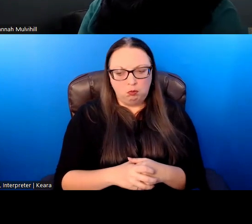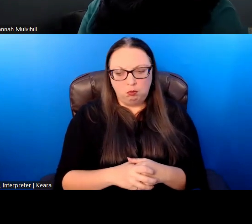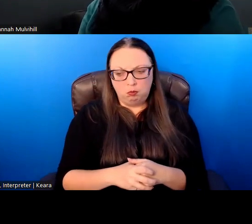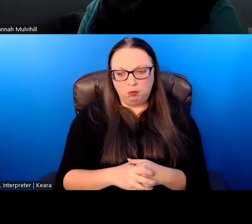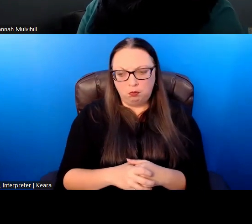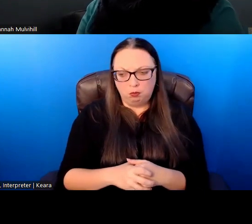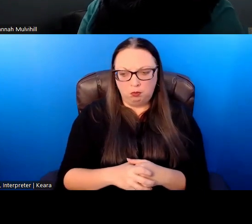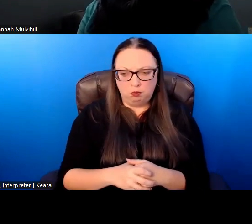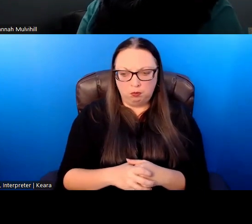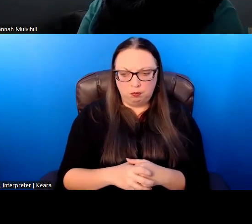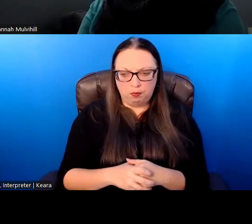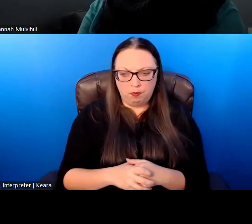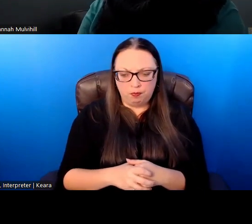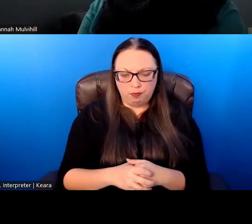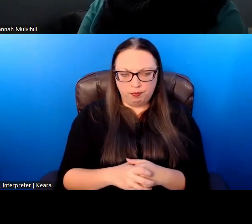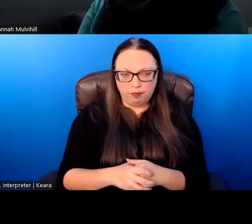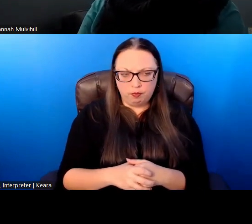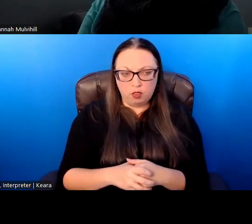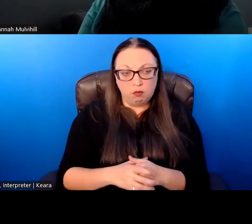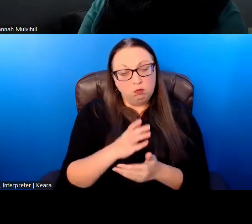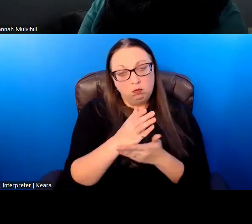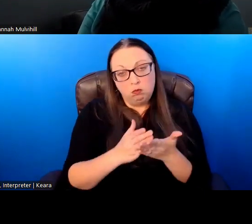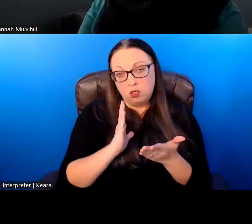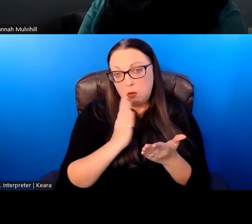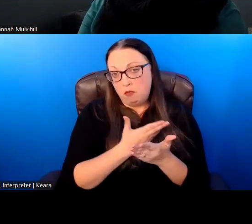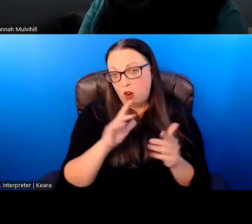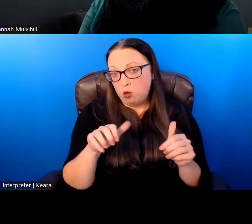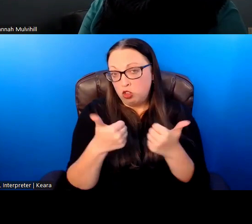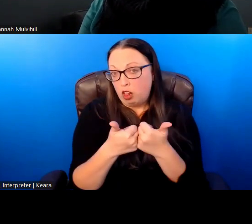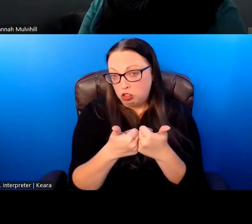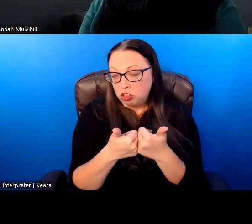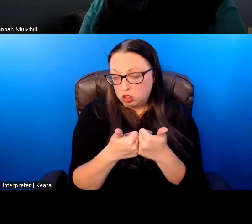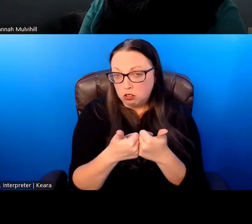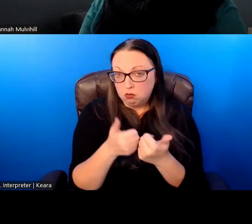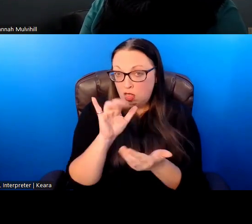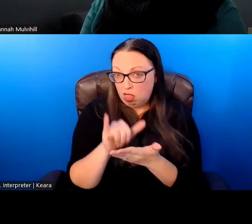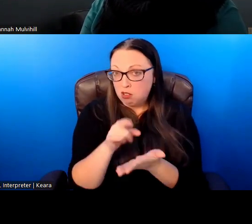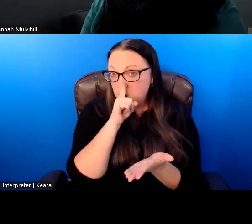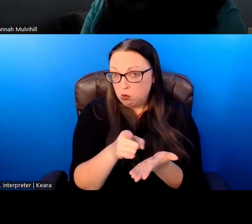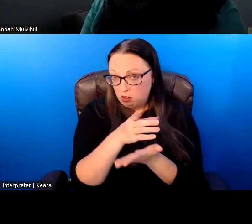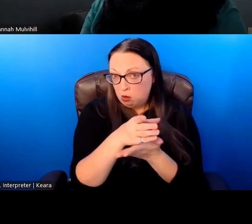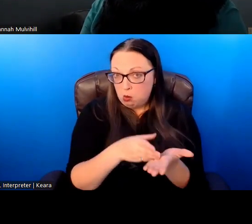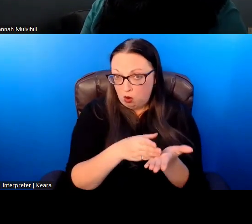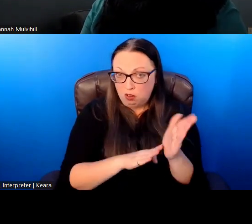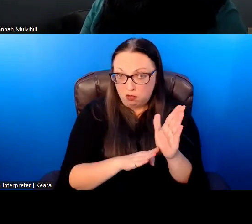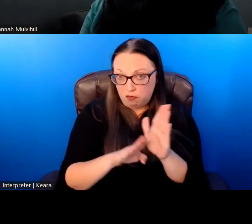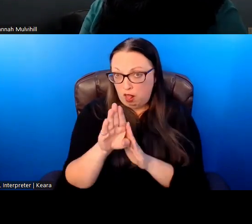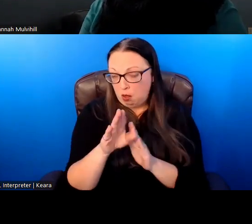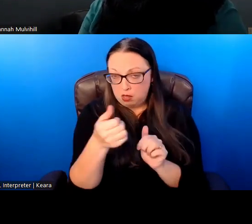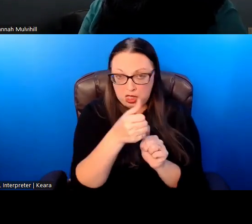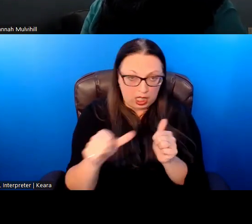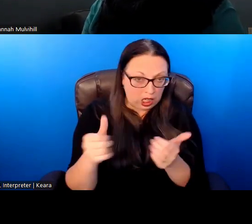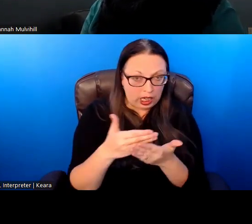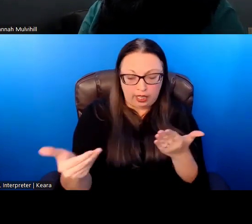Wanted to talk a little bit about some of the challenges we've encountered, because those are a very real part of developing anything